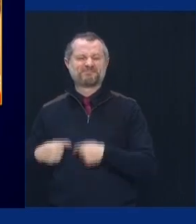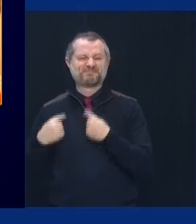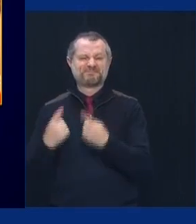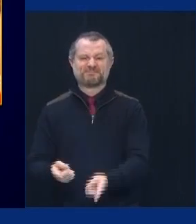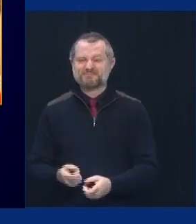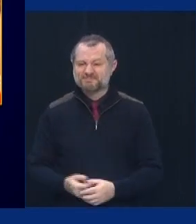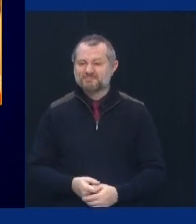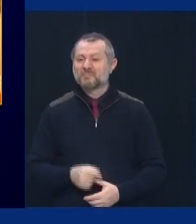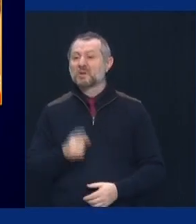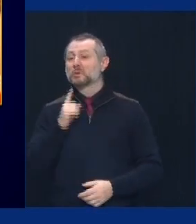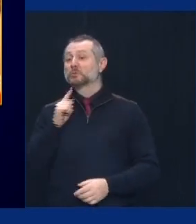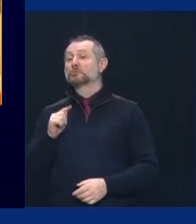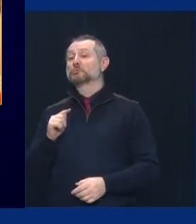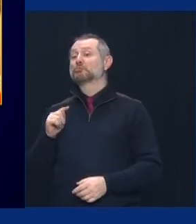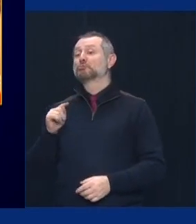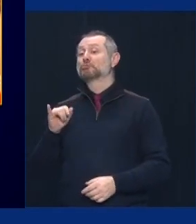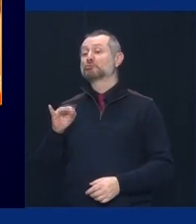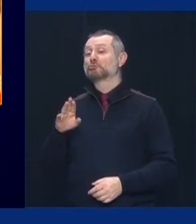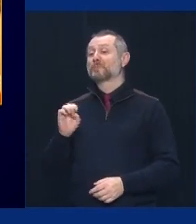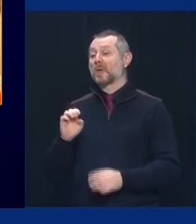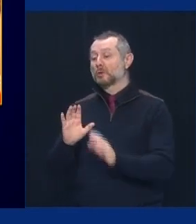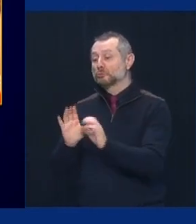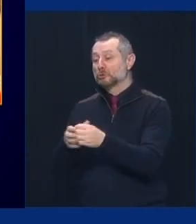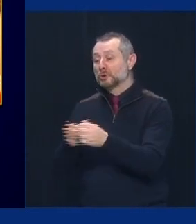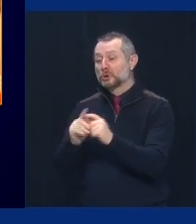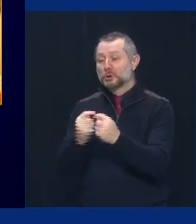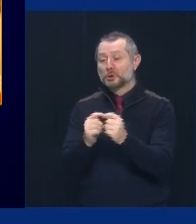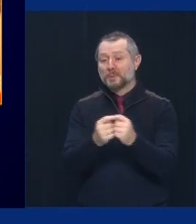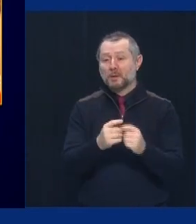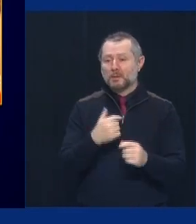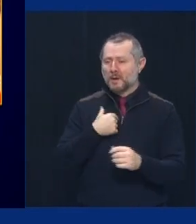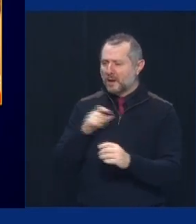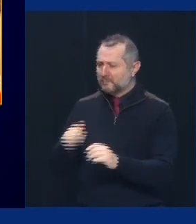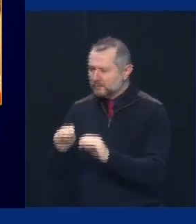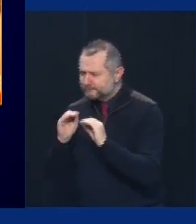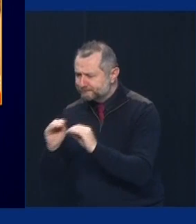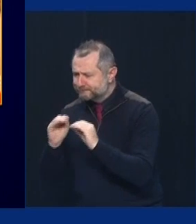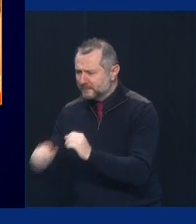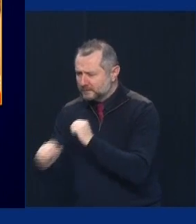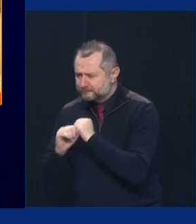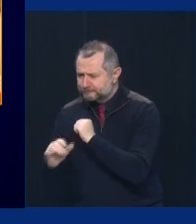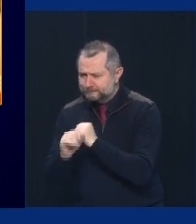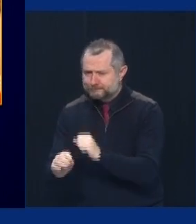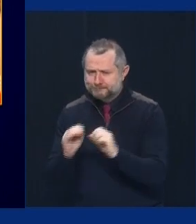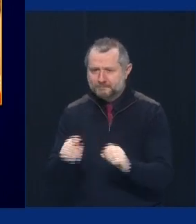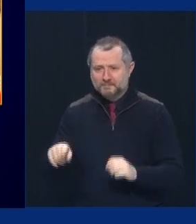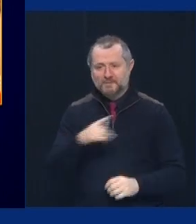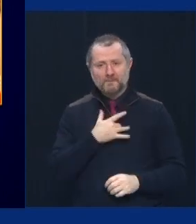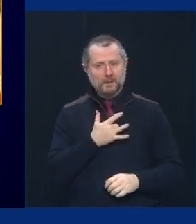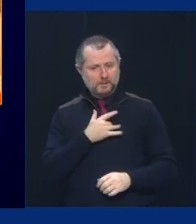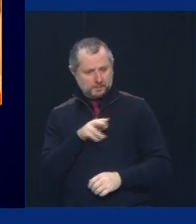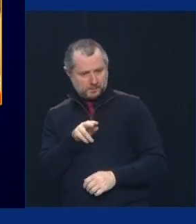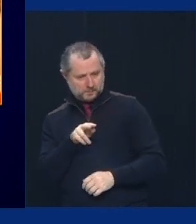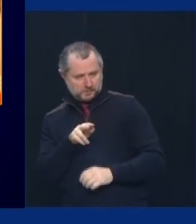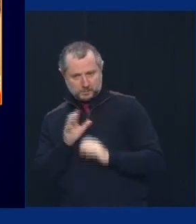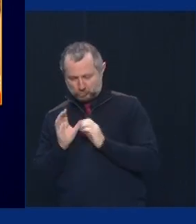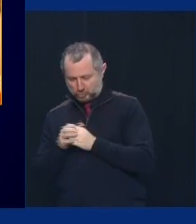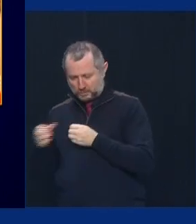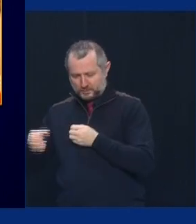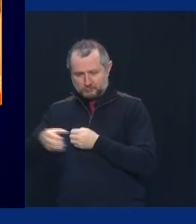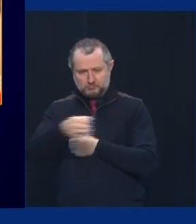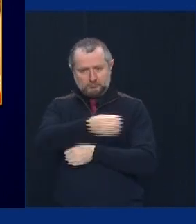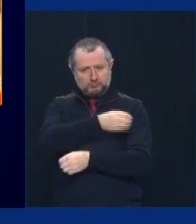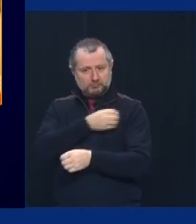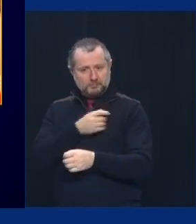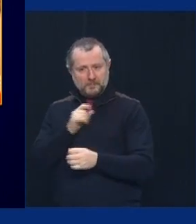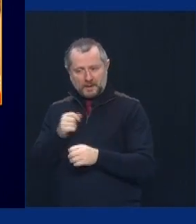Tribes need robust information and education on the vaccine to increase confidence, resources to make up for gaps that existed